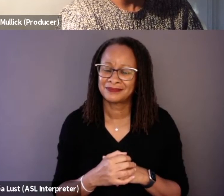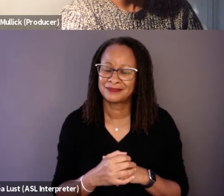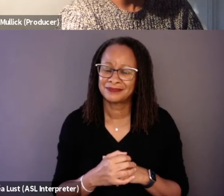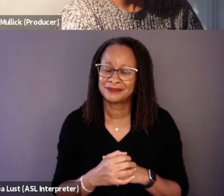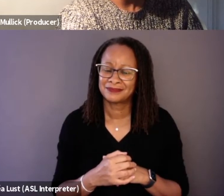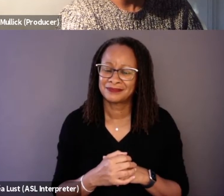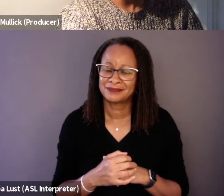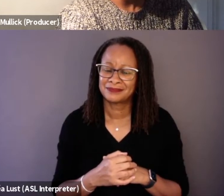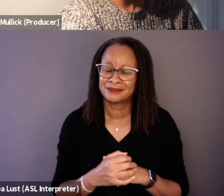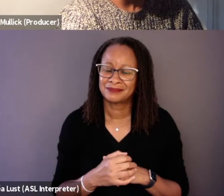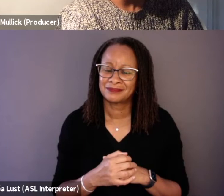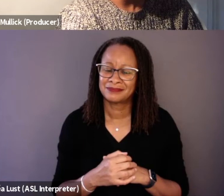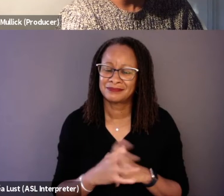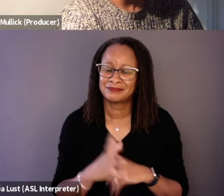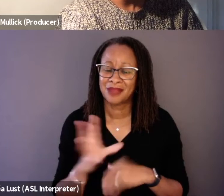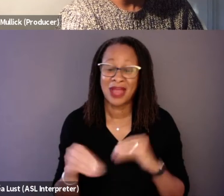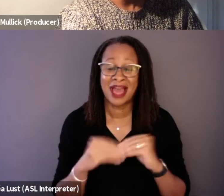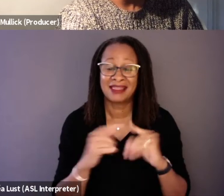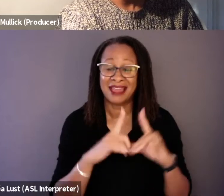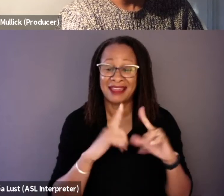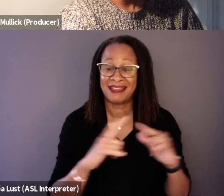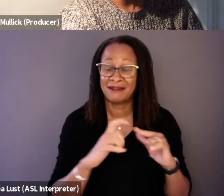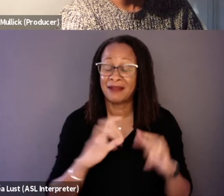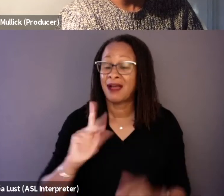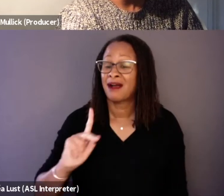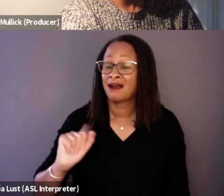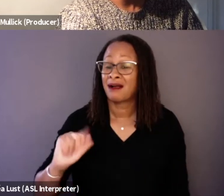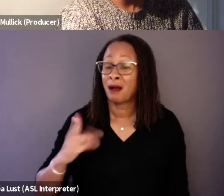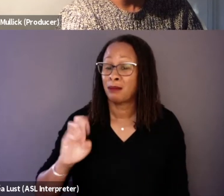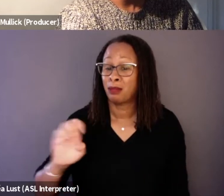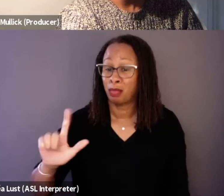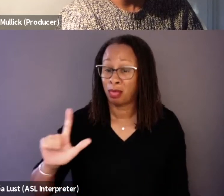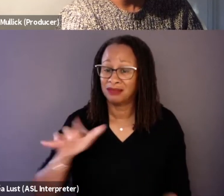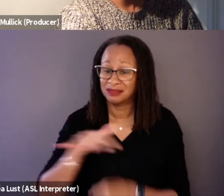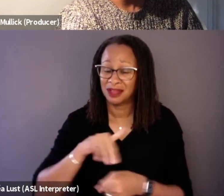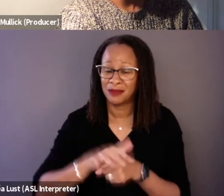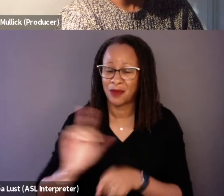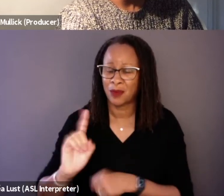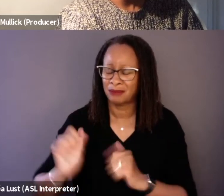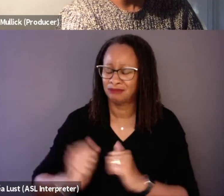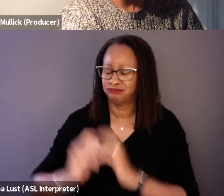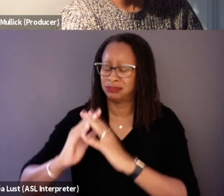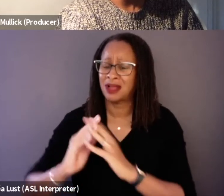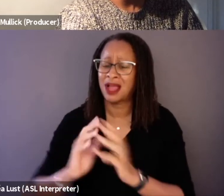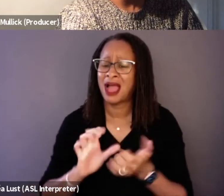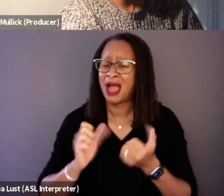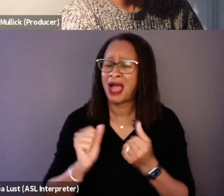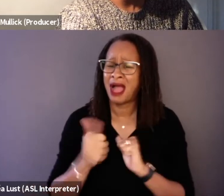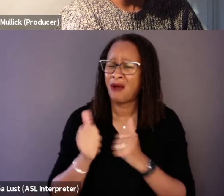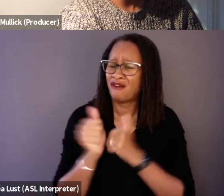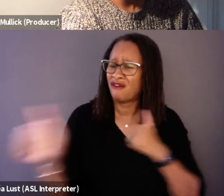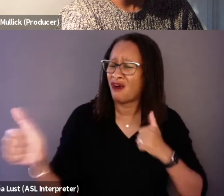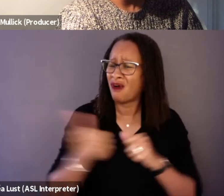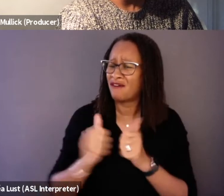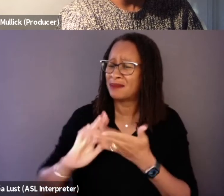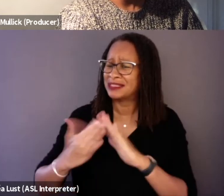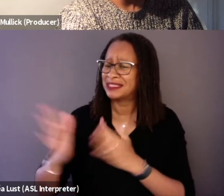we could just add that the camp is in Kabul, but like how far outside the city center would you say?